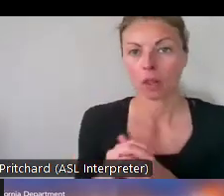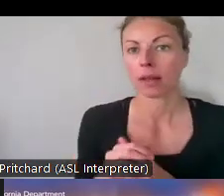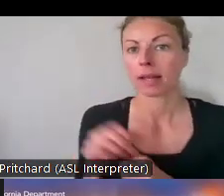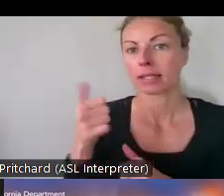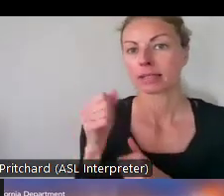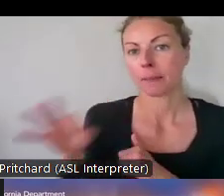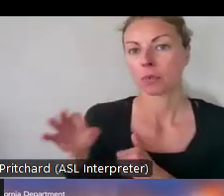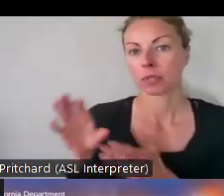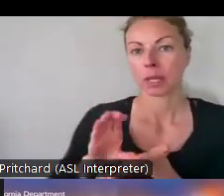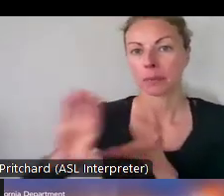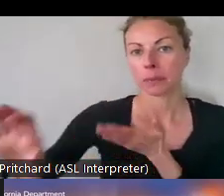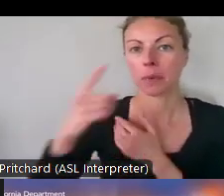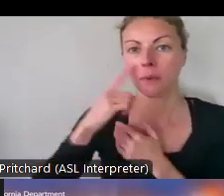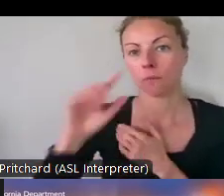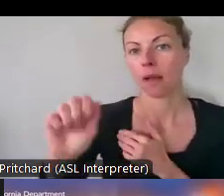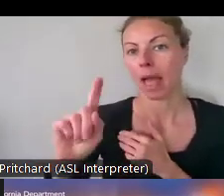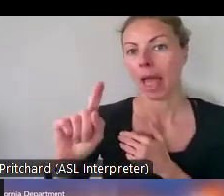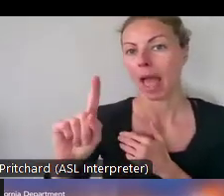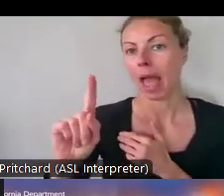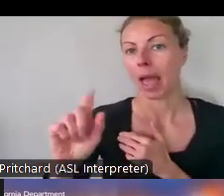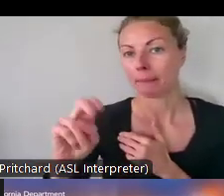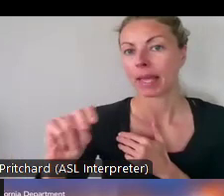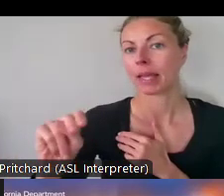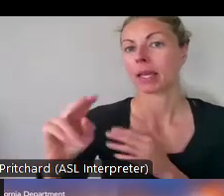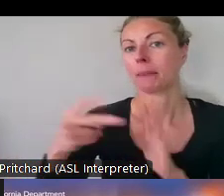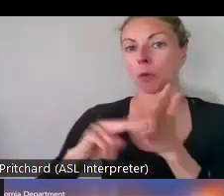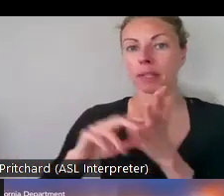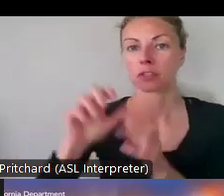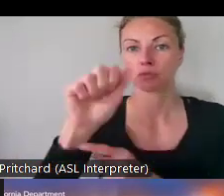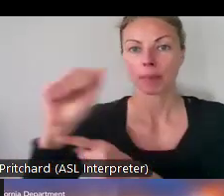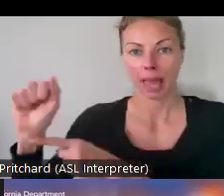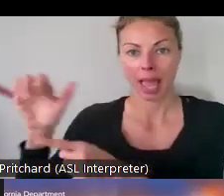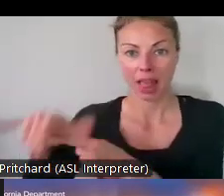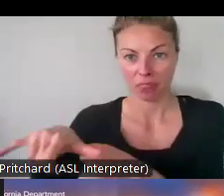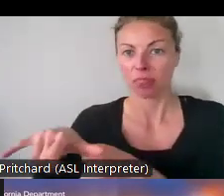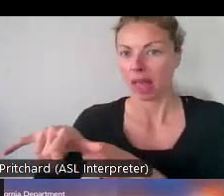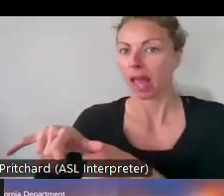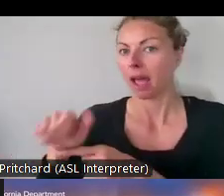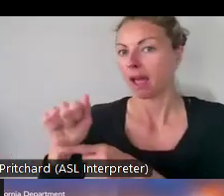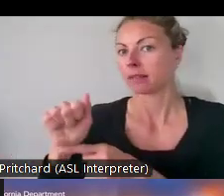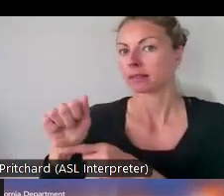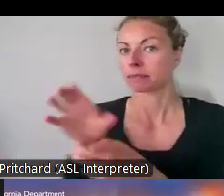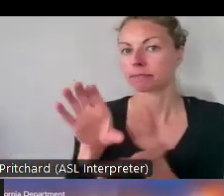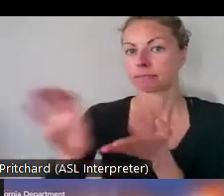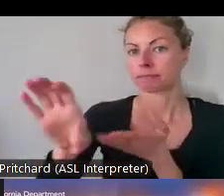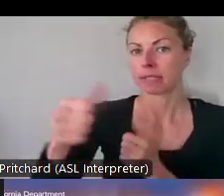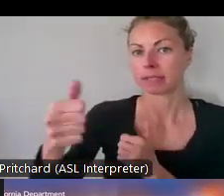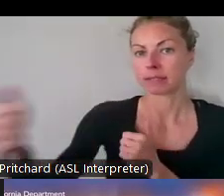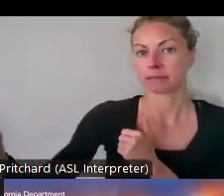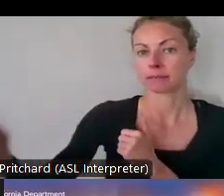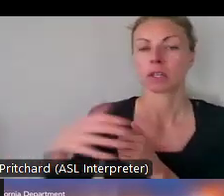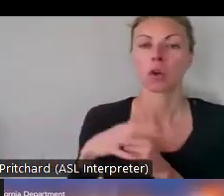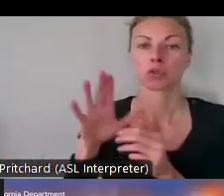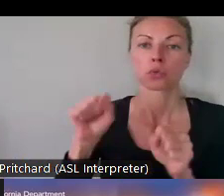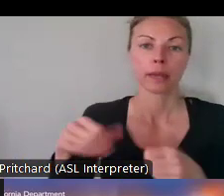to the side for administrative purposes. And that would be the AAA administration that is set to the side. So you can see in this